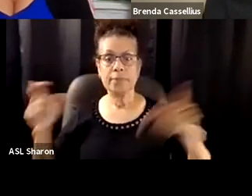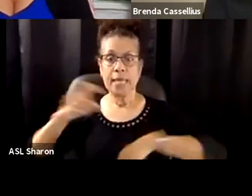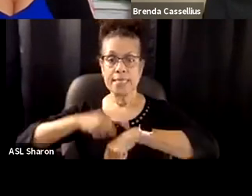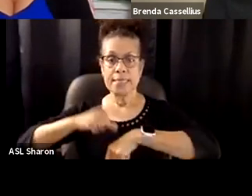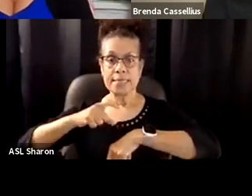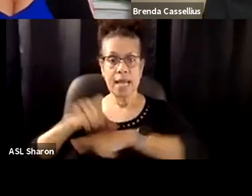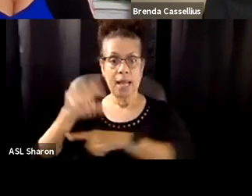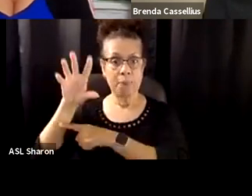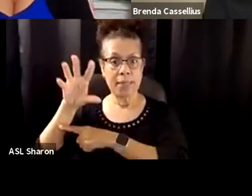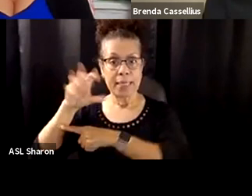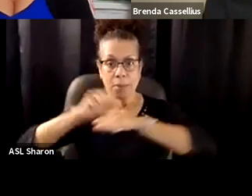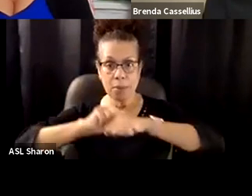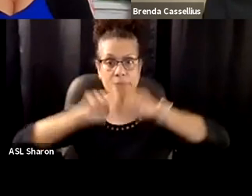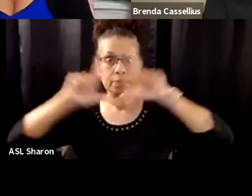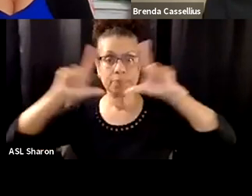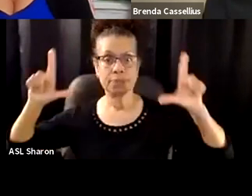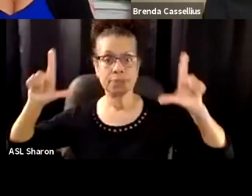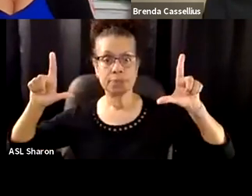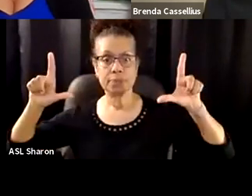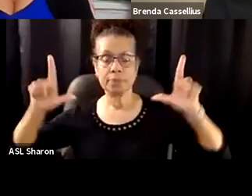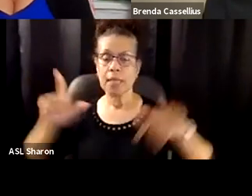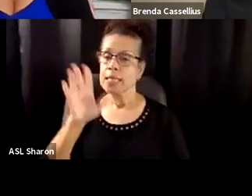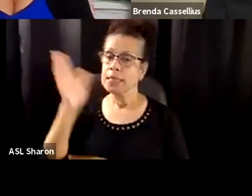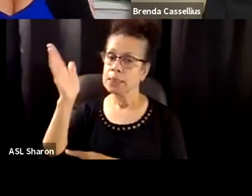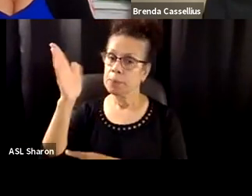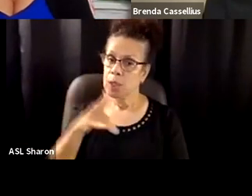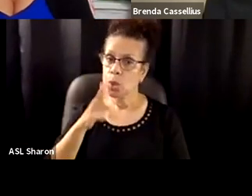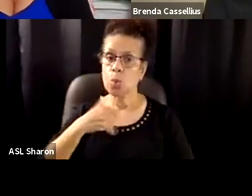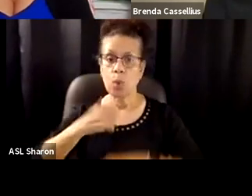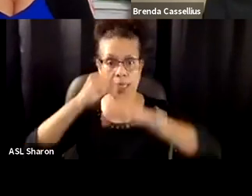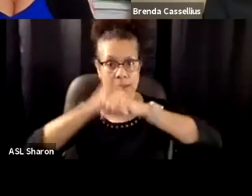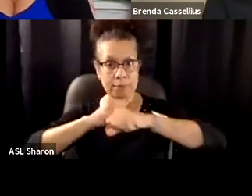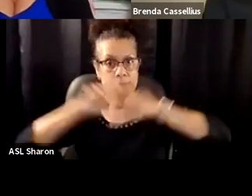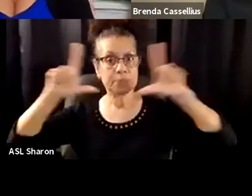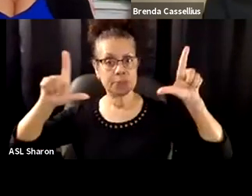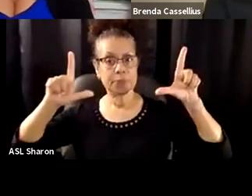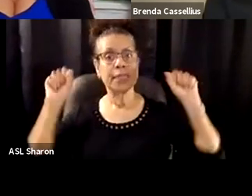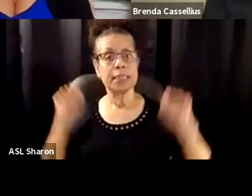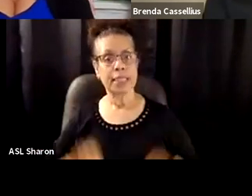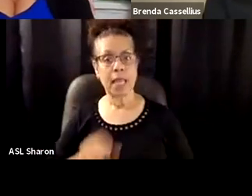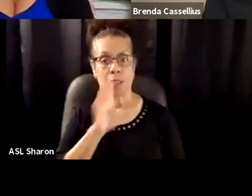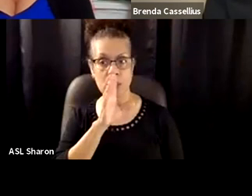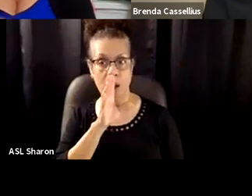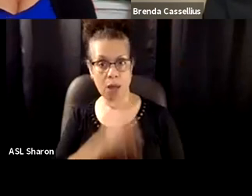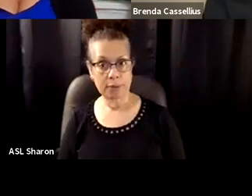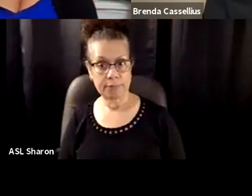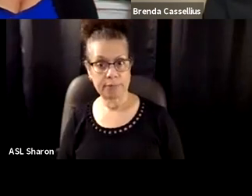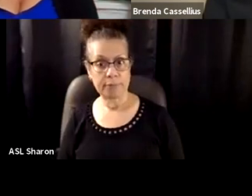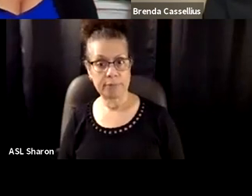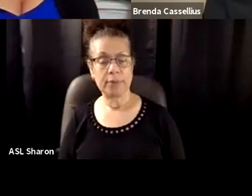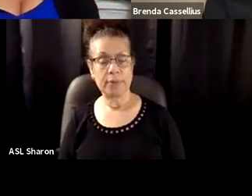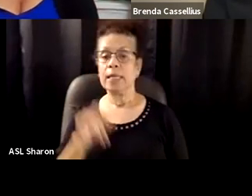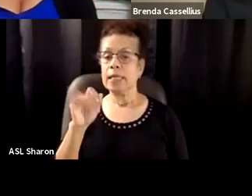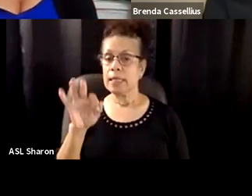to testify only speakers who turn on their camera will be allowed to testify otherwise